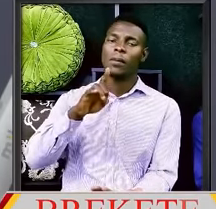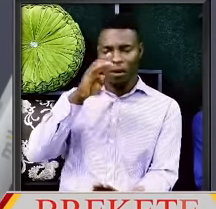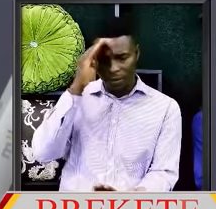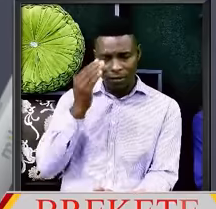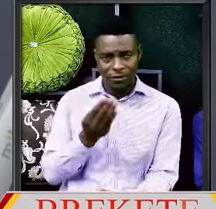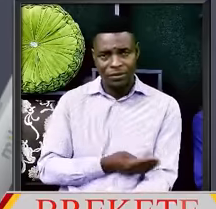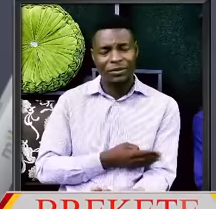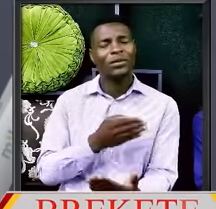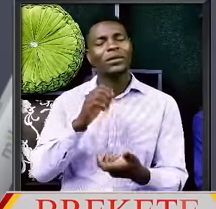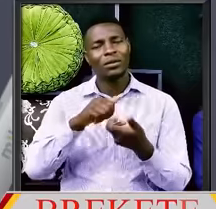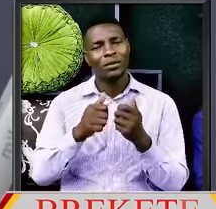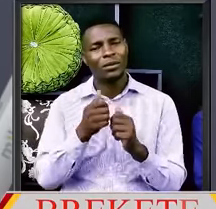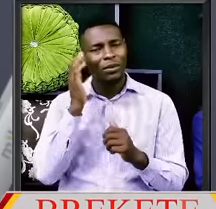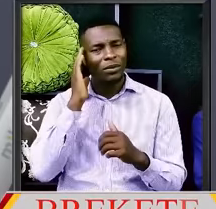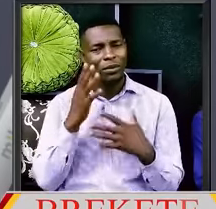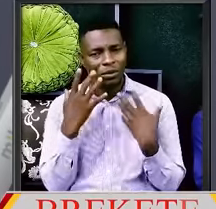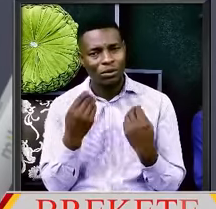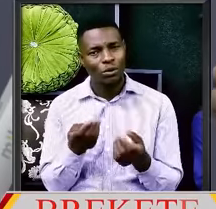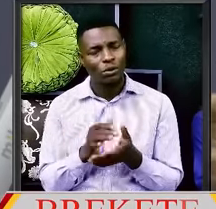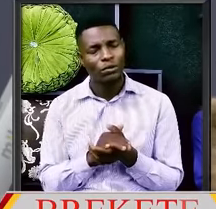this problem will suffer